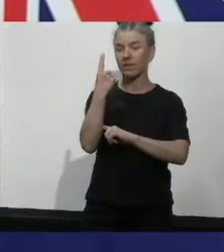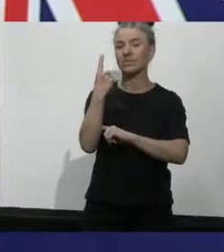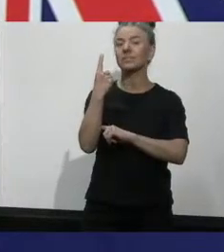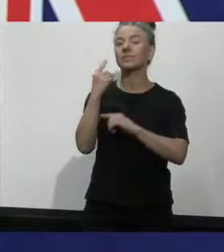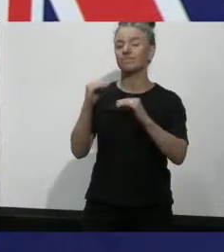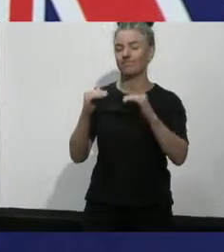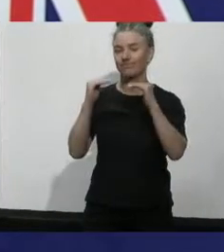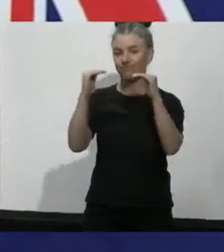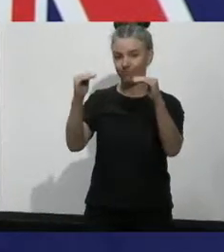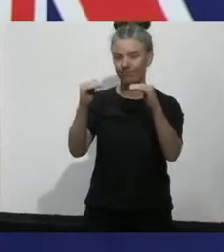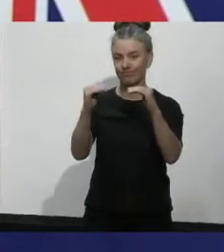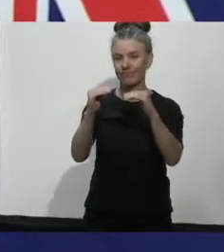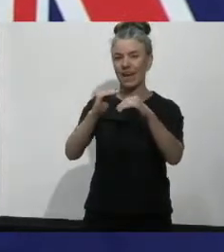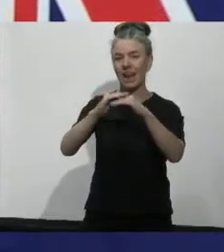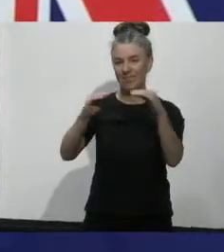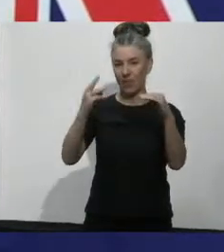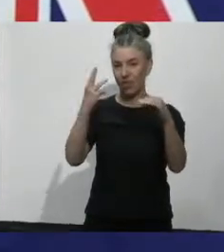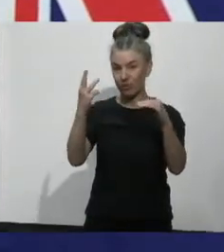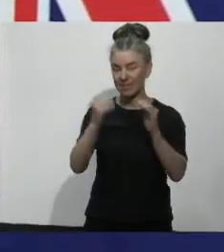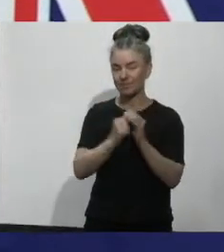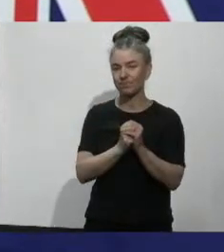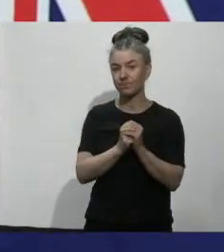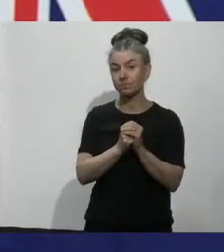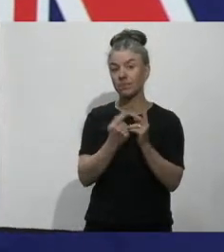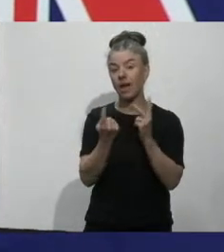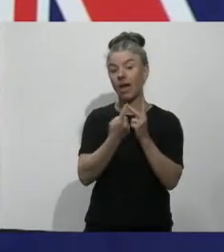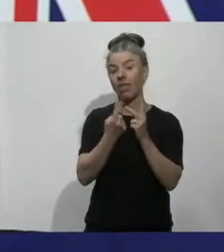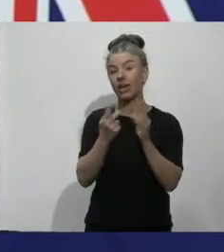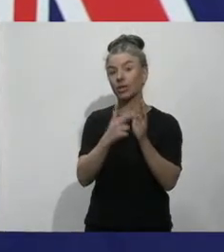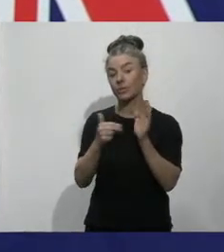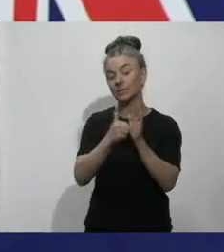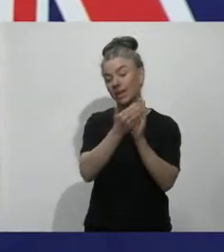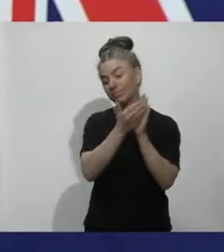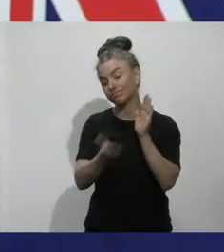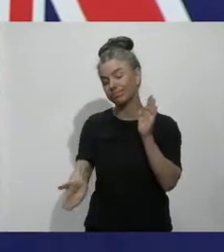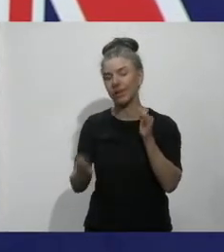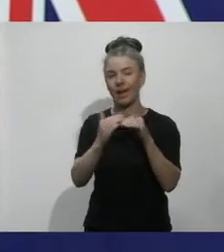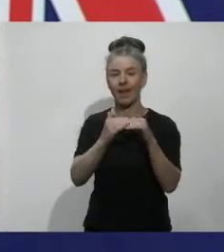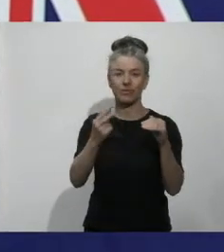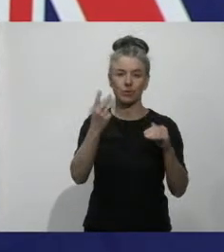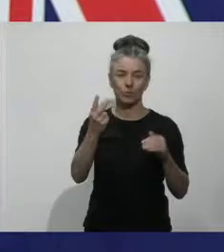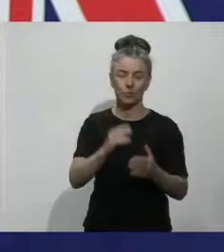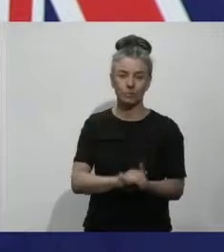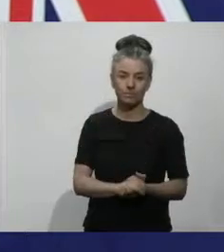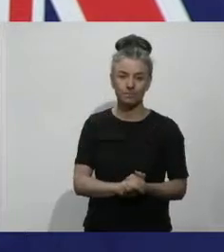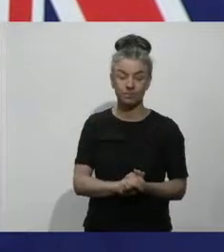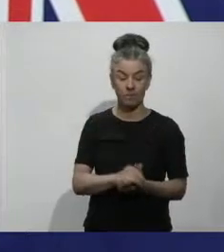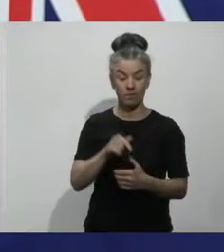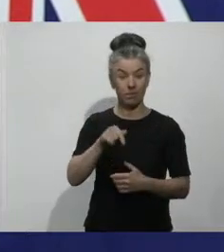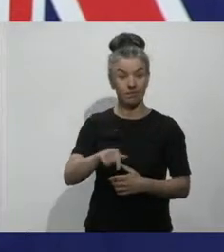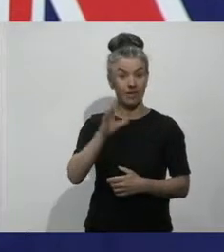3 and the rest of New Zealand to Level 2. This afternoon,